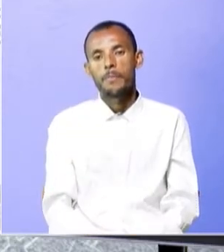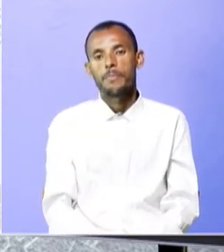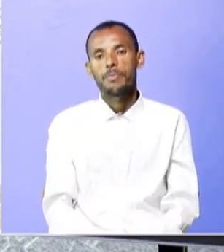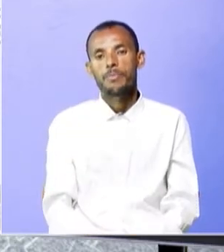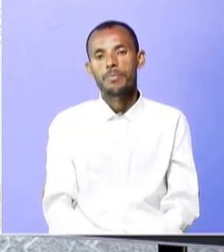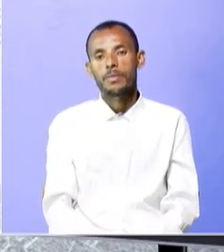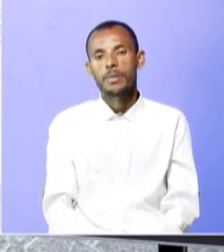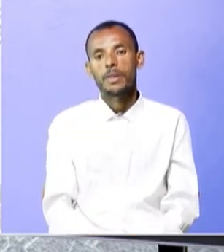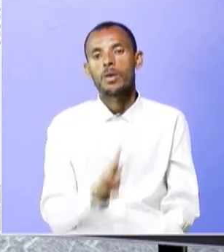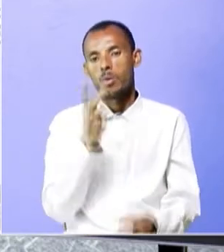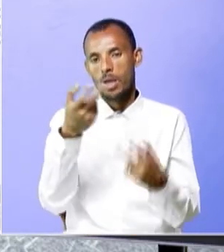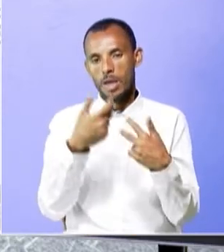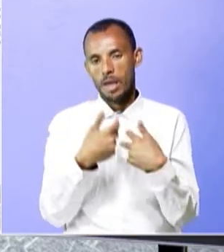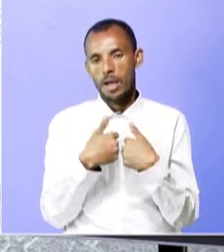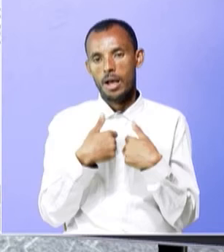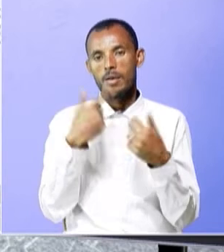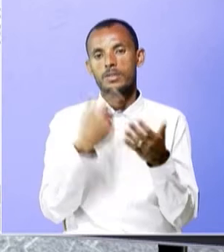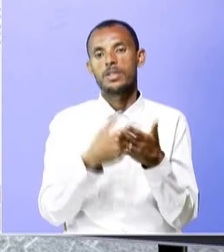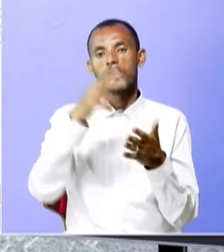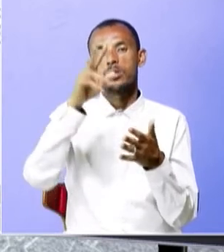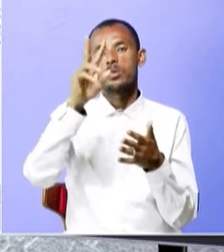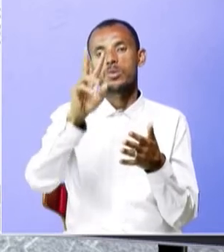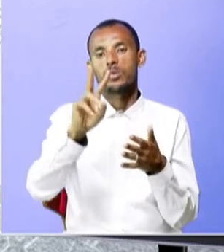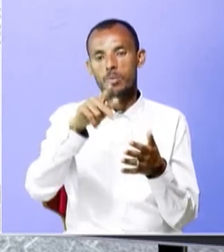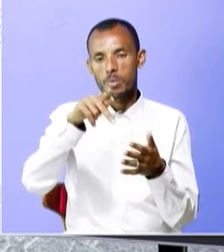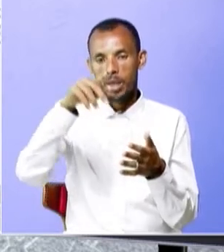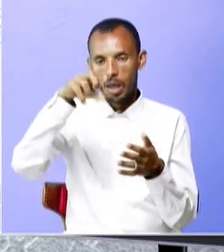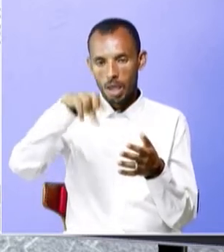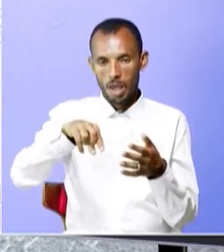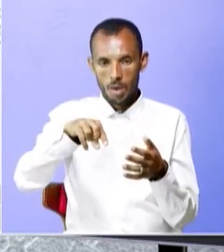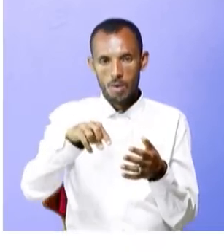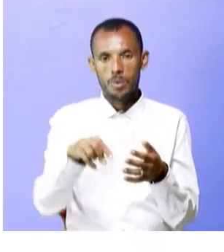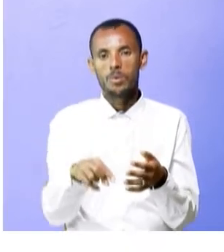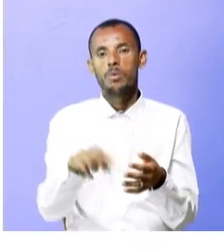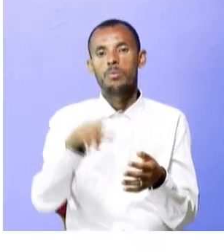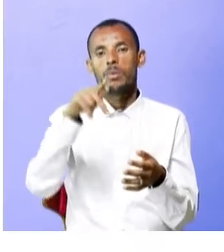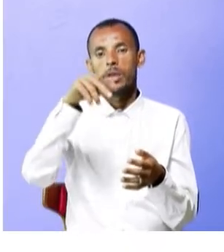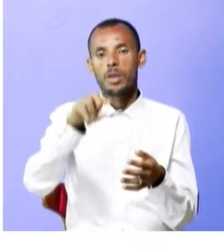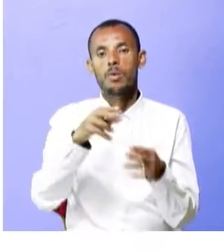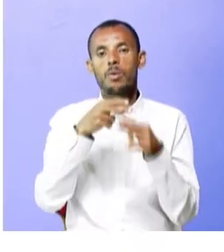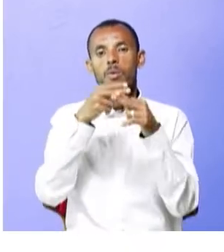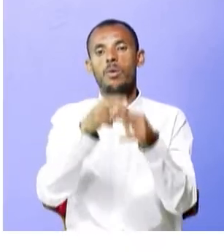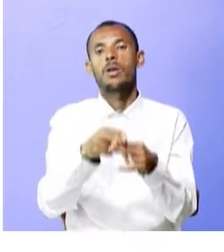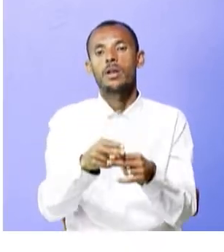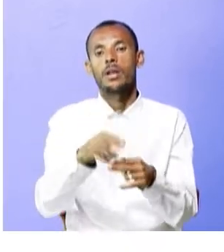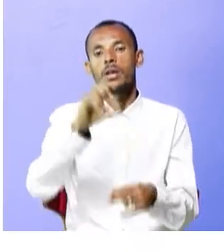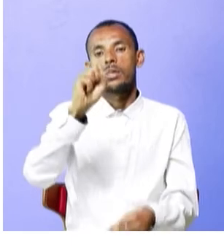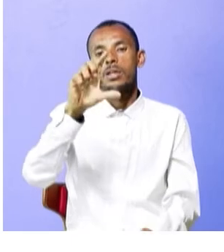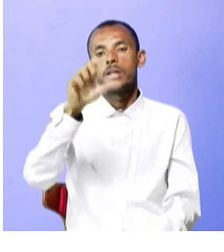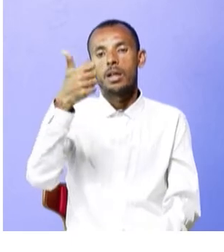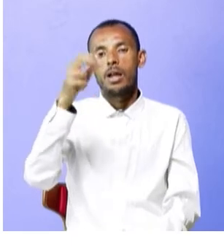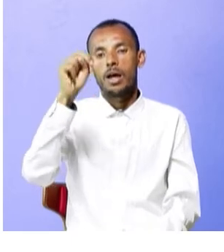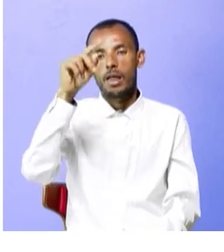so we have this PQ as a slant head. Okay, this is called a slant